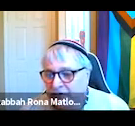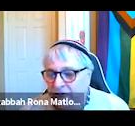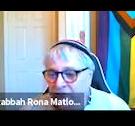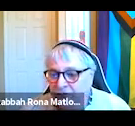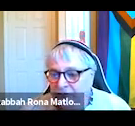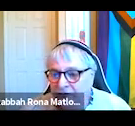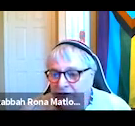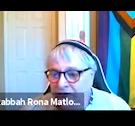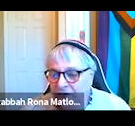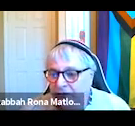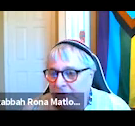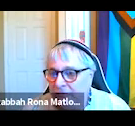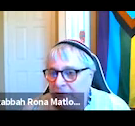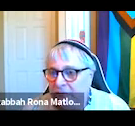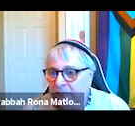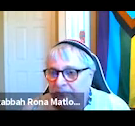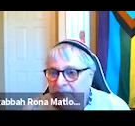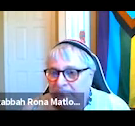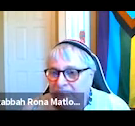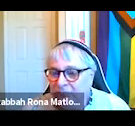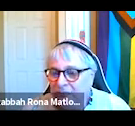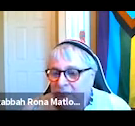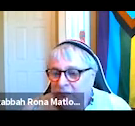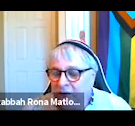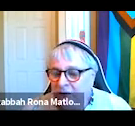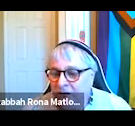workshops.rabbah.rona.us if you want to download them.